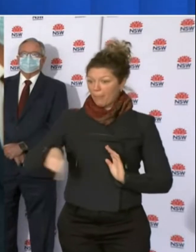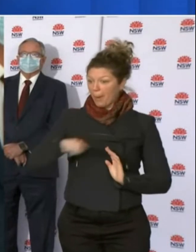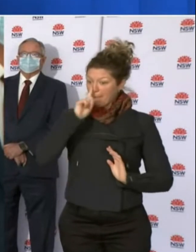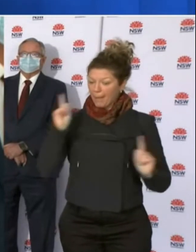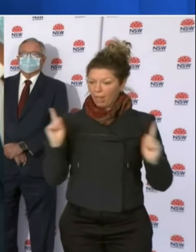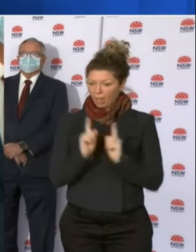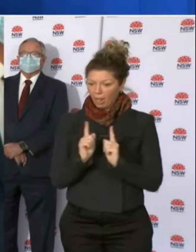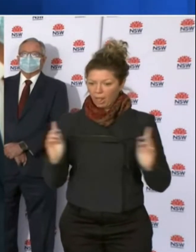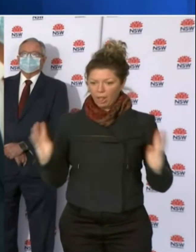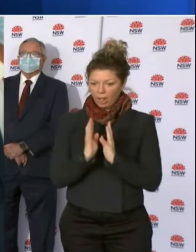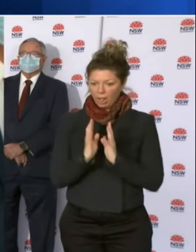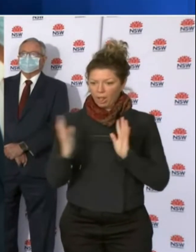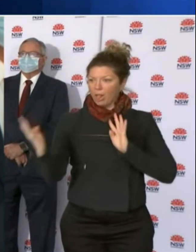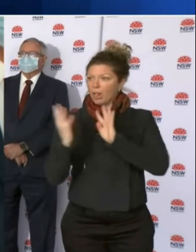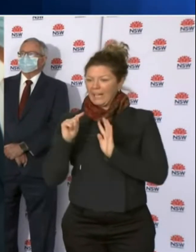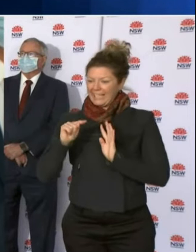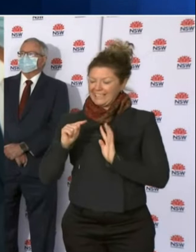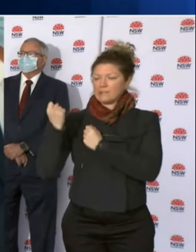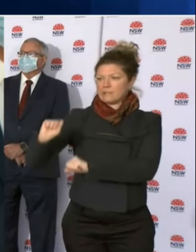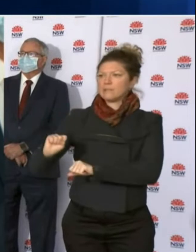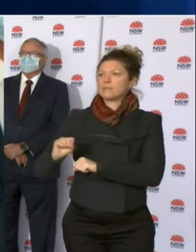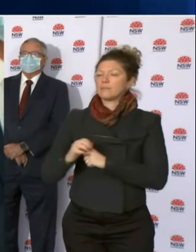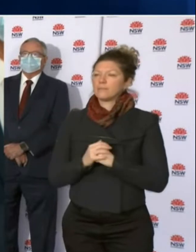Can we get an update on